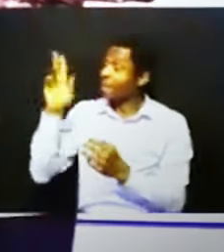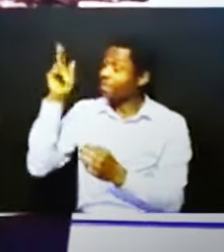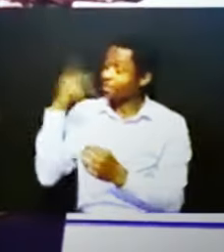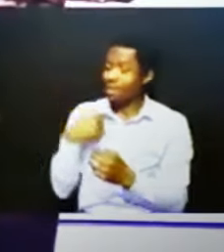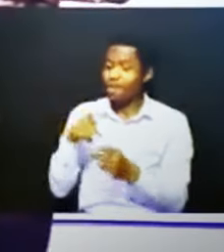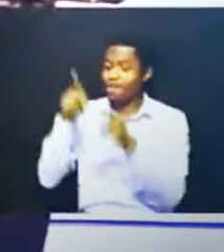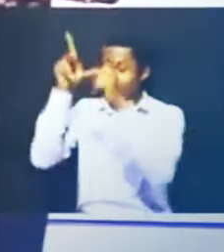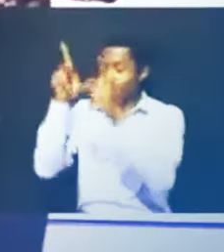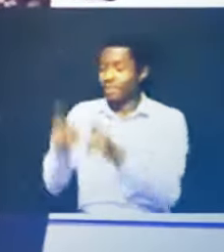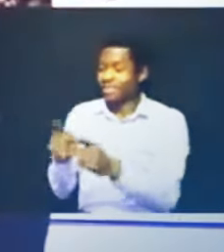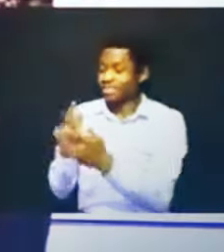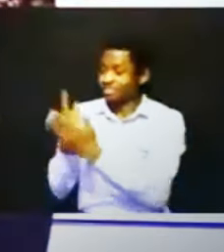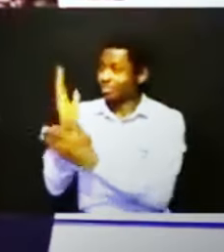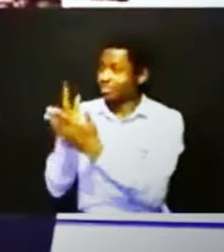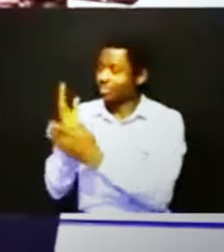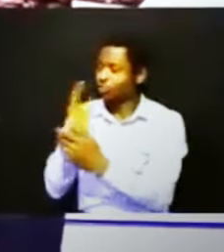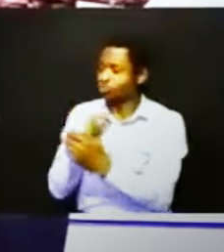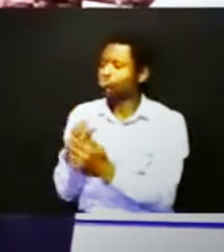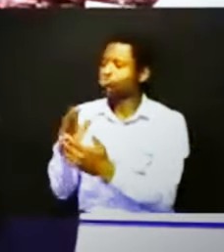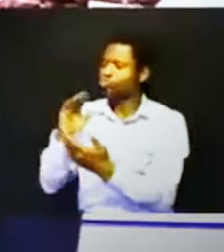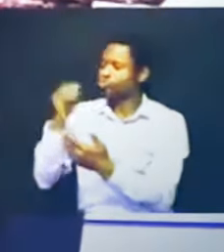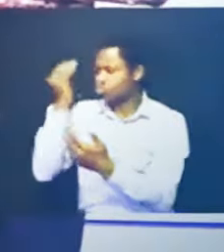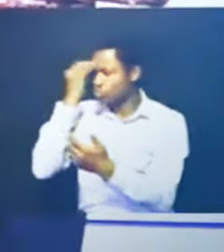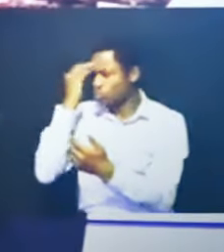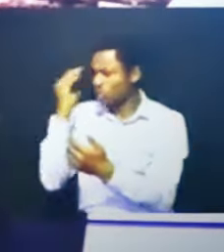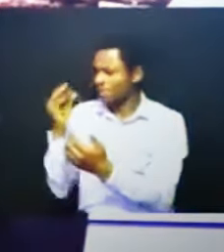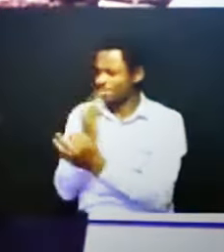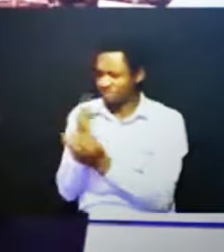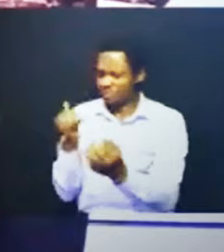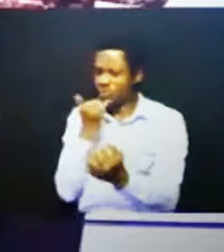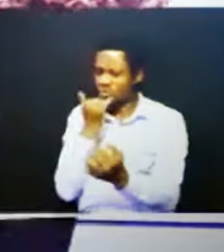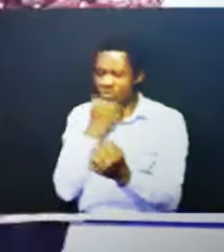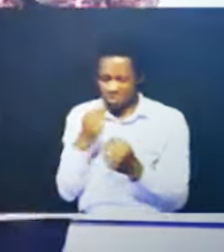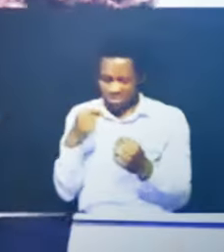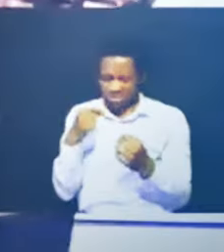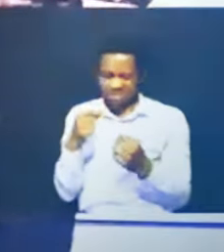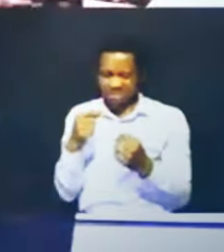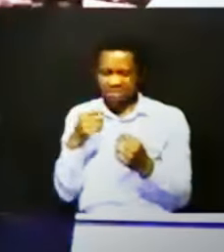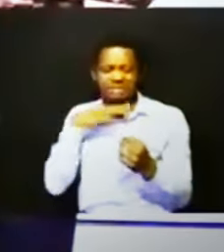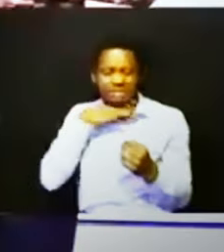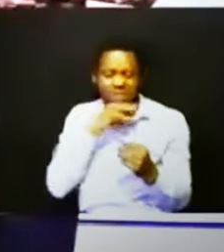before him, and there I will be delivered forever from my judge.